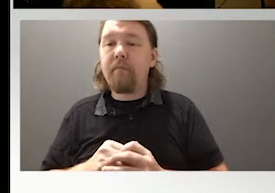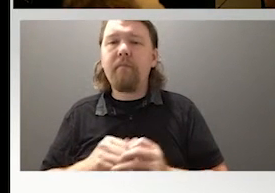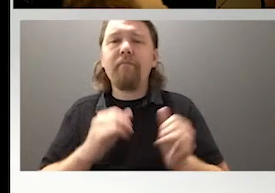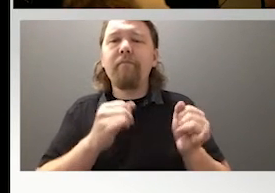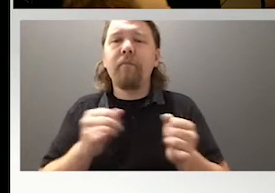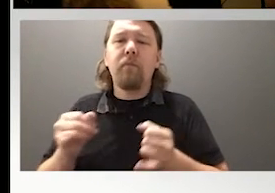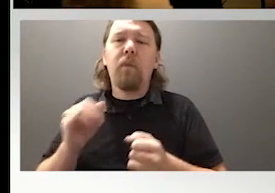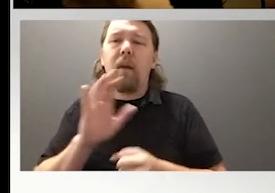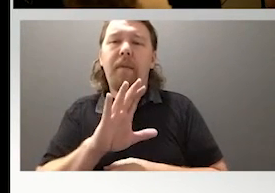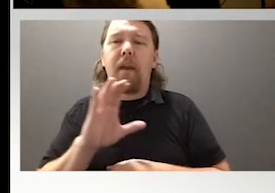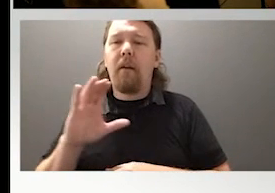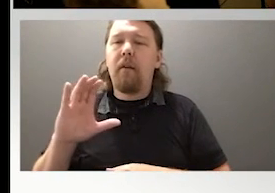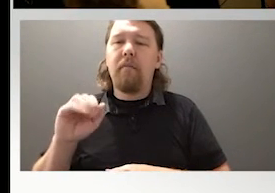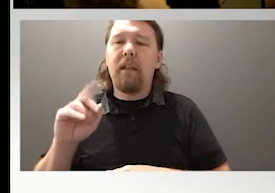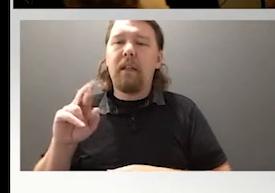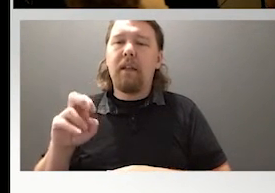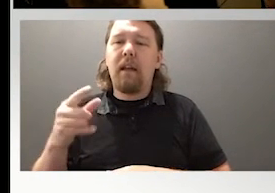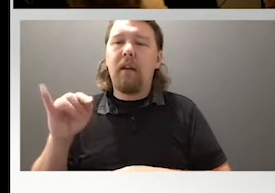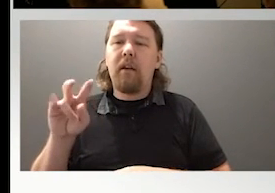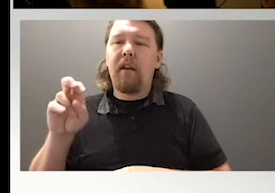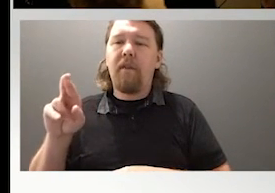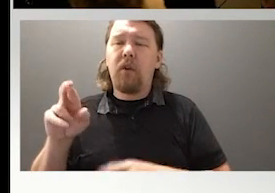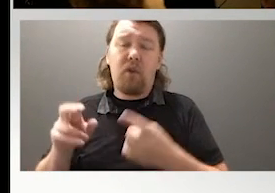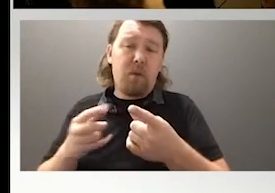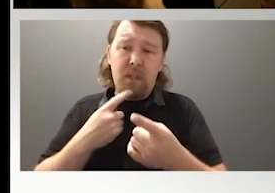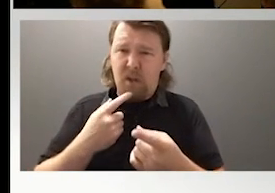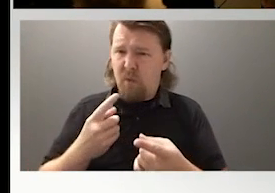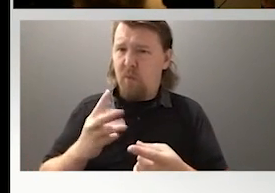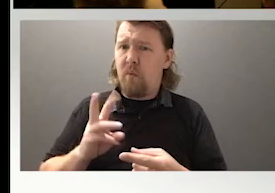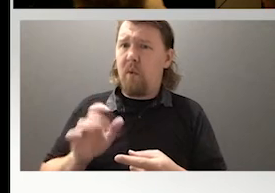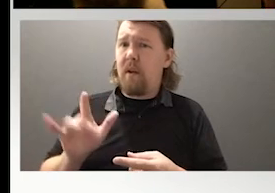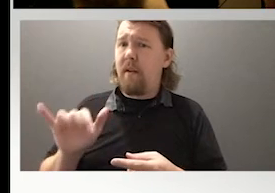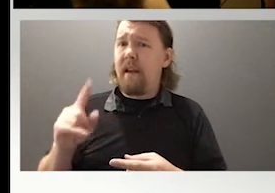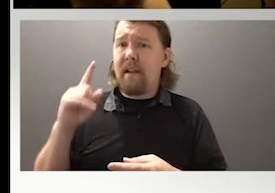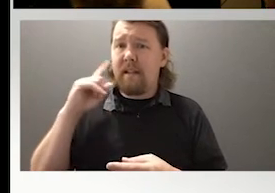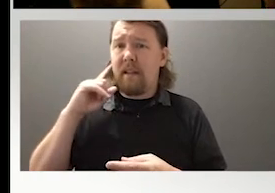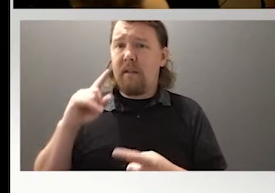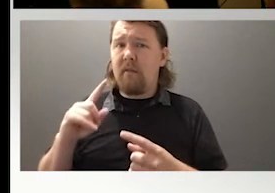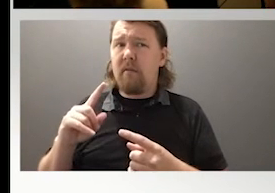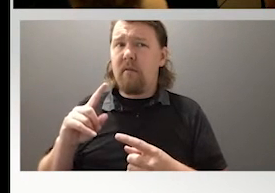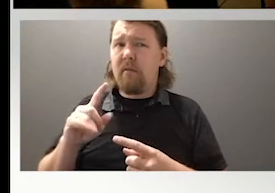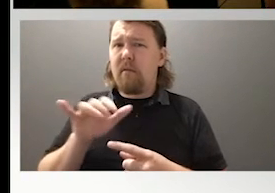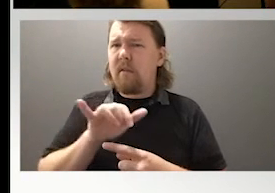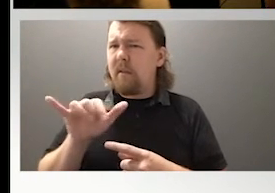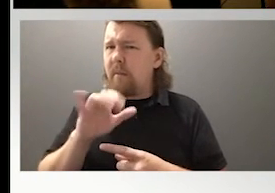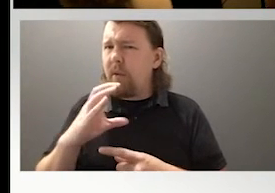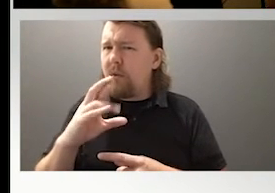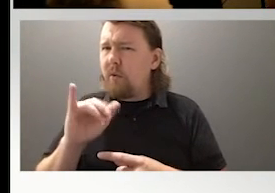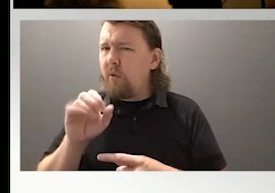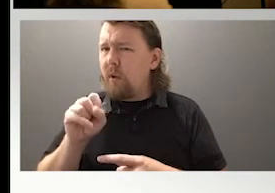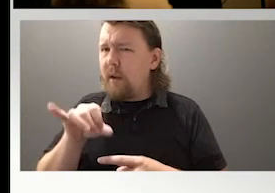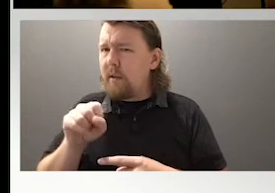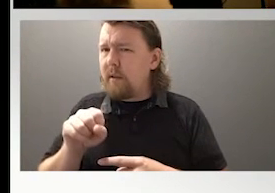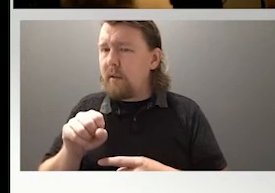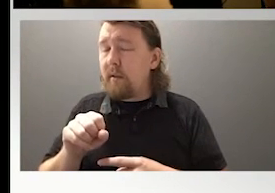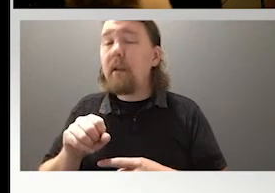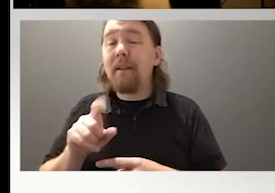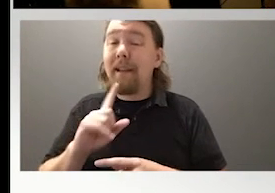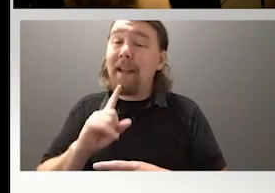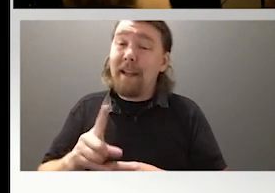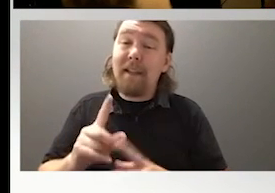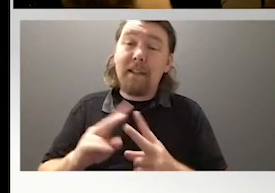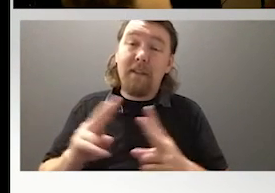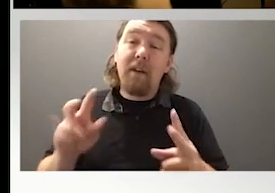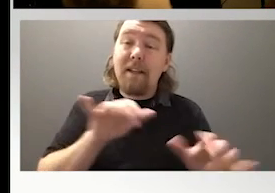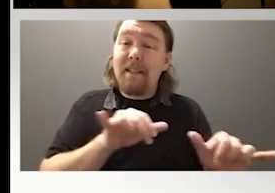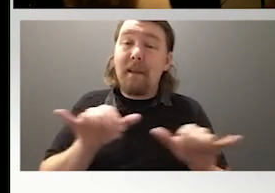whose caregiver, and you may say, well, this sounds very similar to crisis. Well, it is. It's very